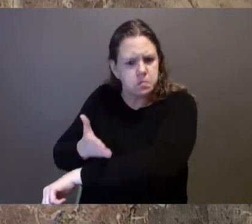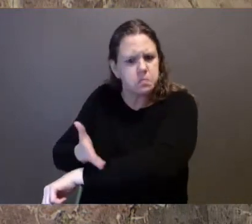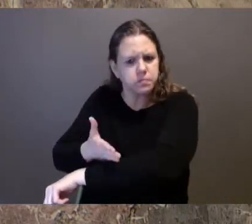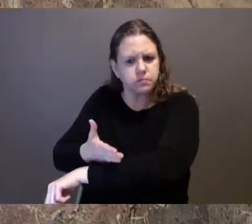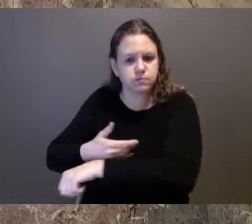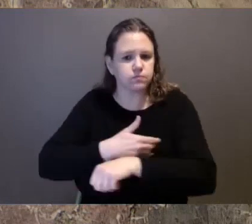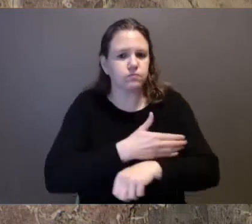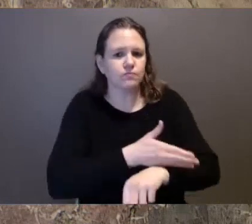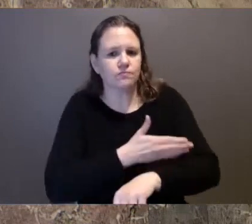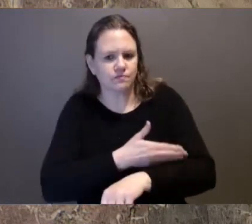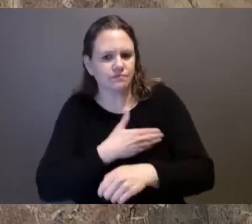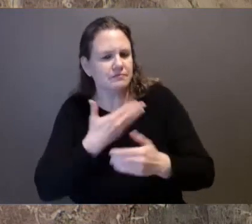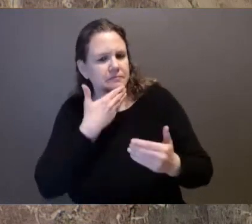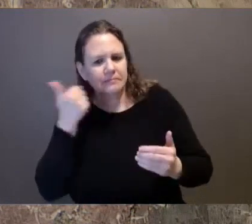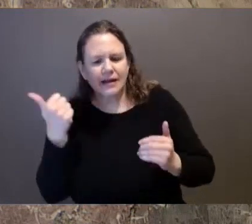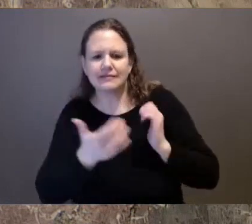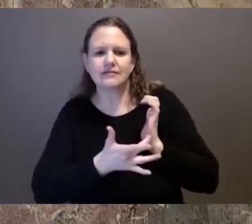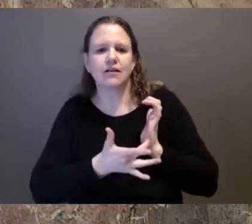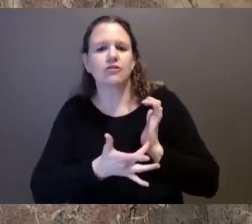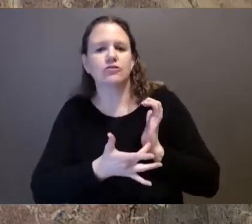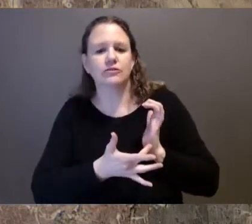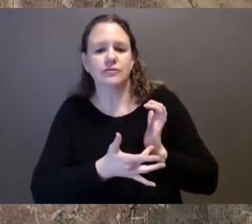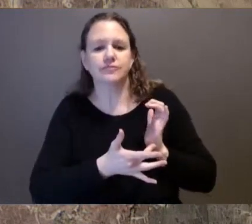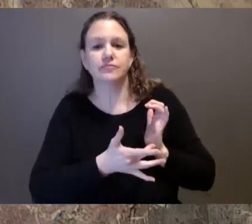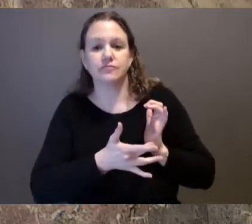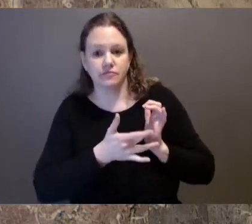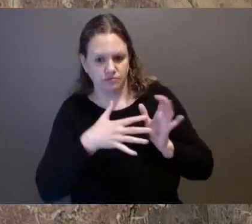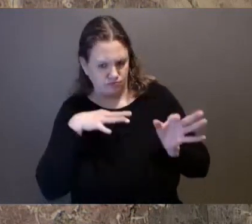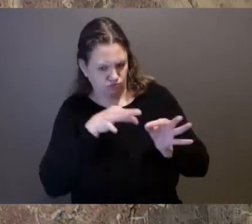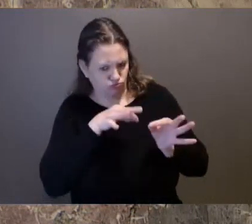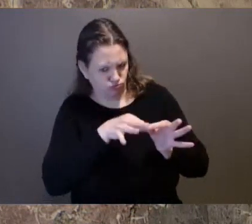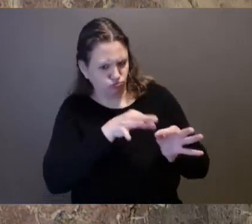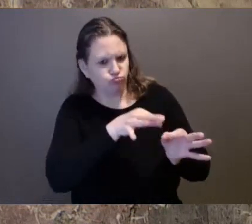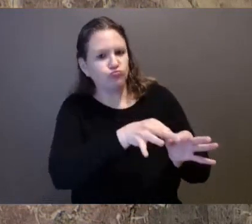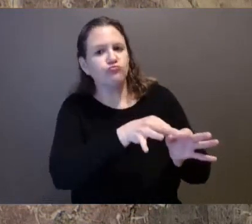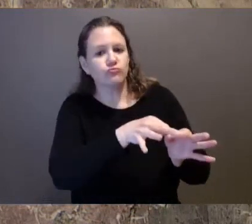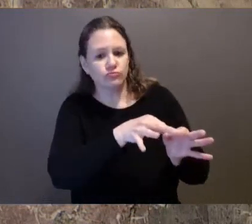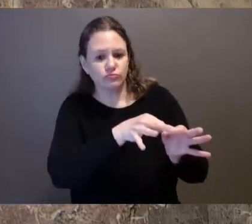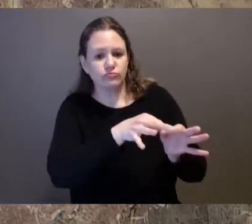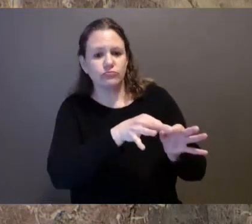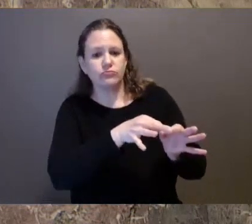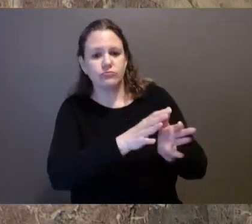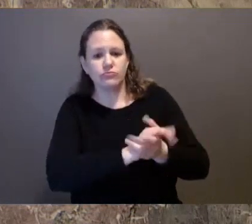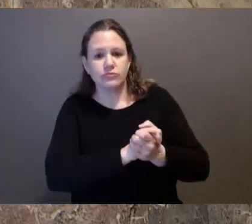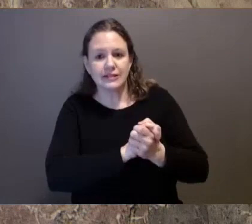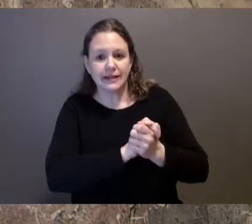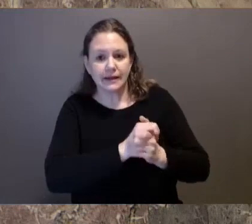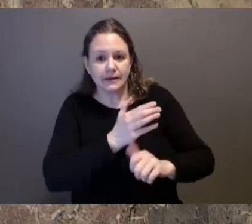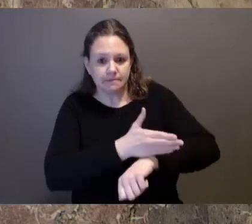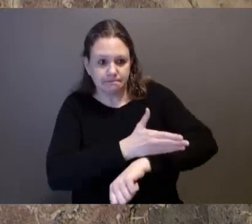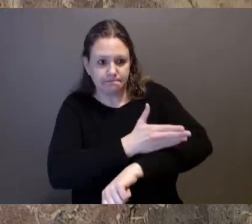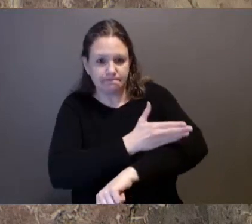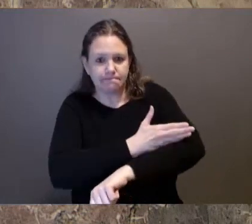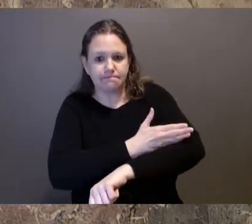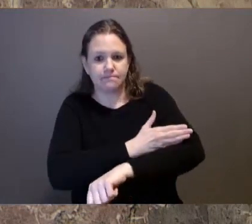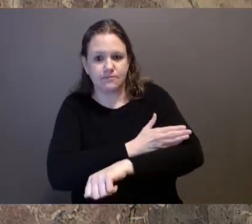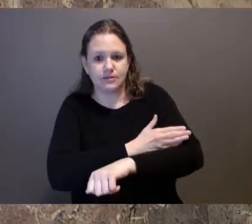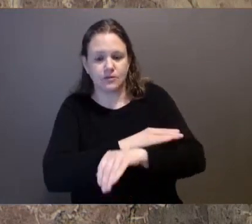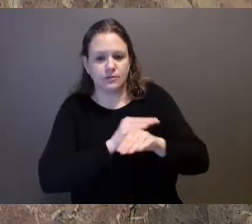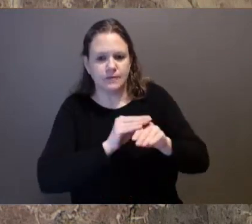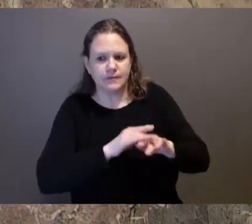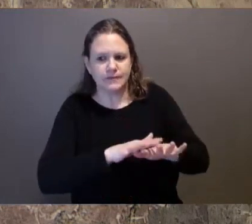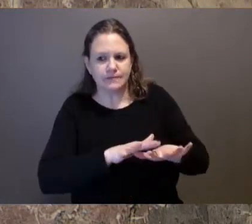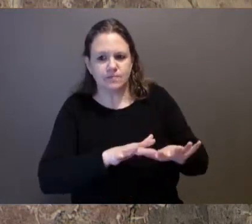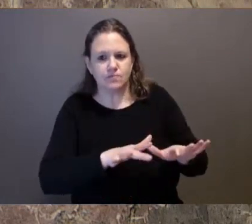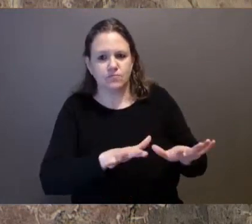treatment works, which has improved the quality of the effluent further. We inspected last September